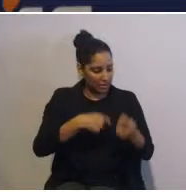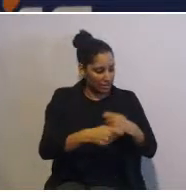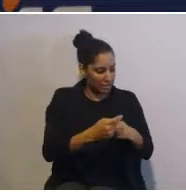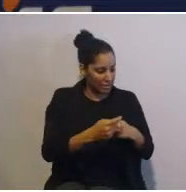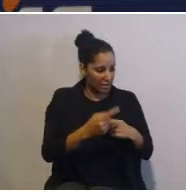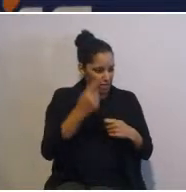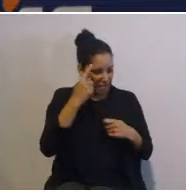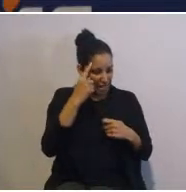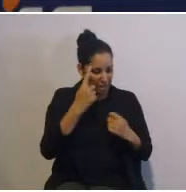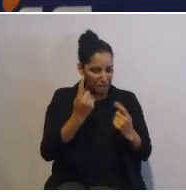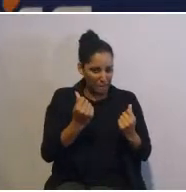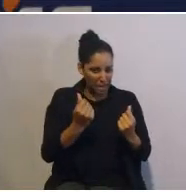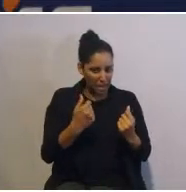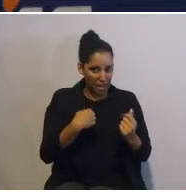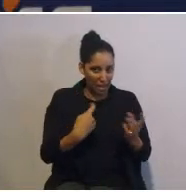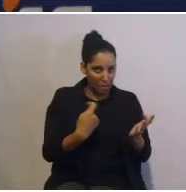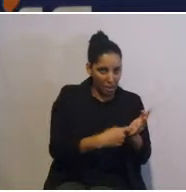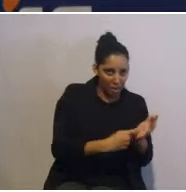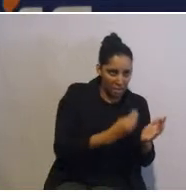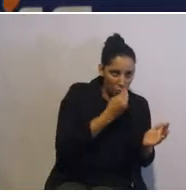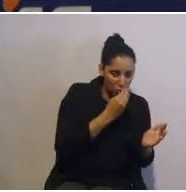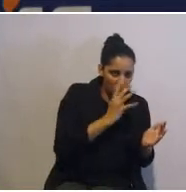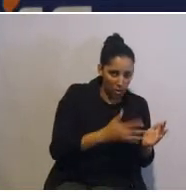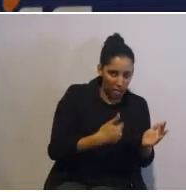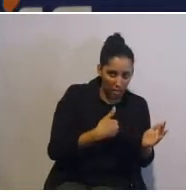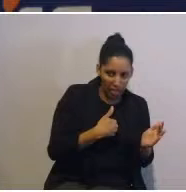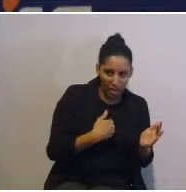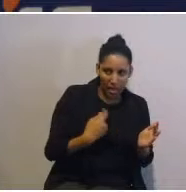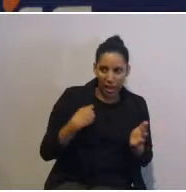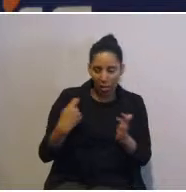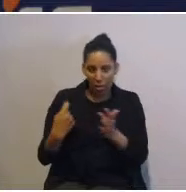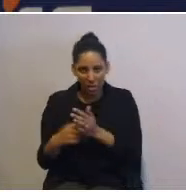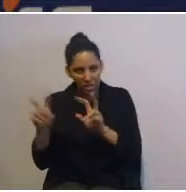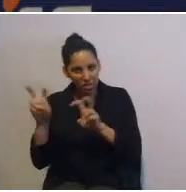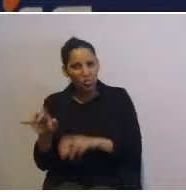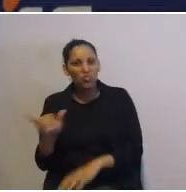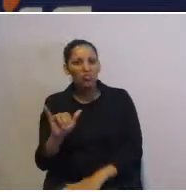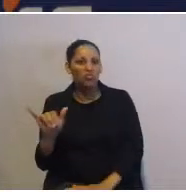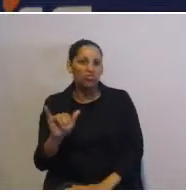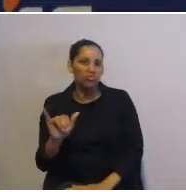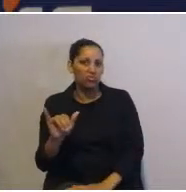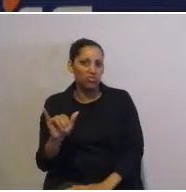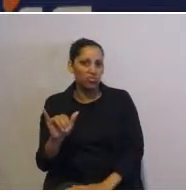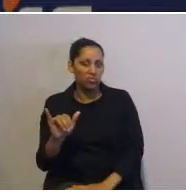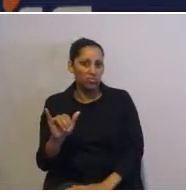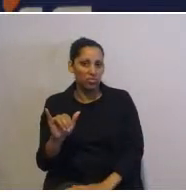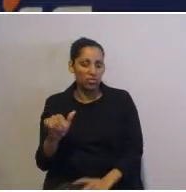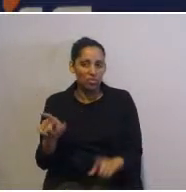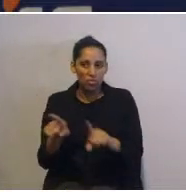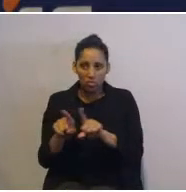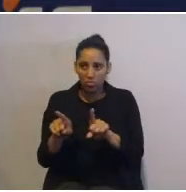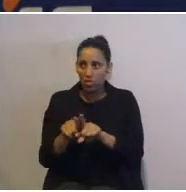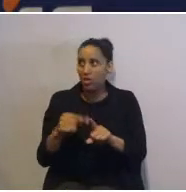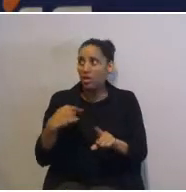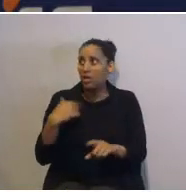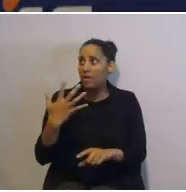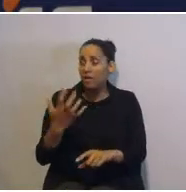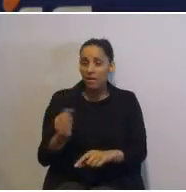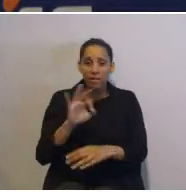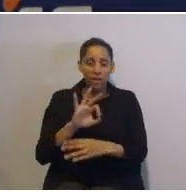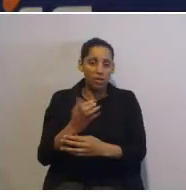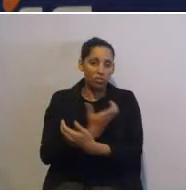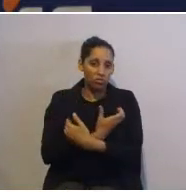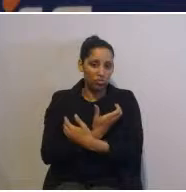myself, am I going to buy food or am I going to buy electricity? And I've got my 2